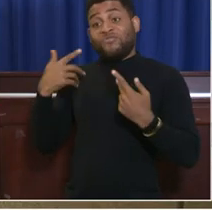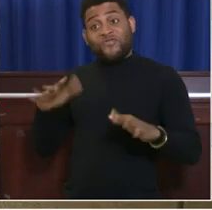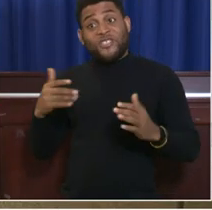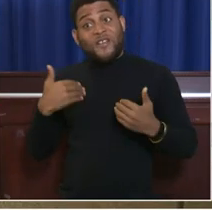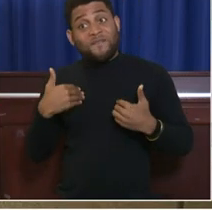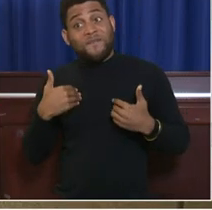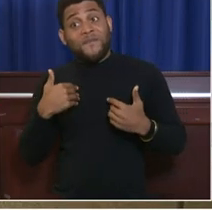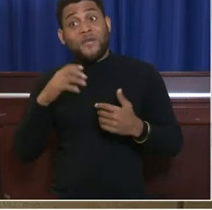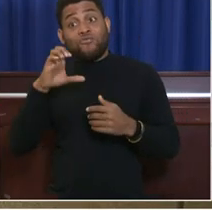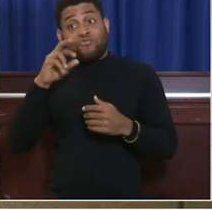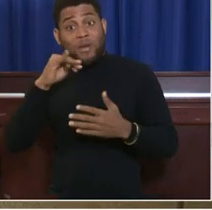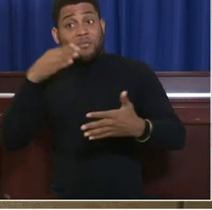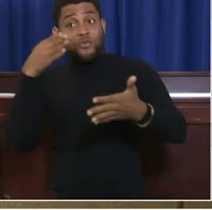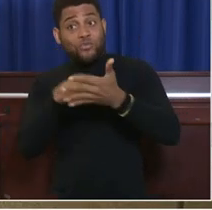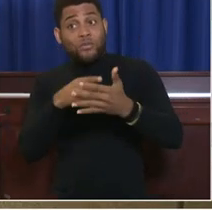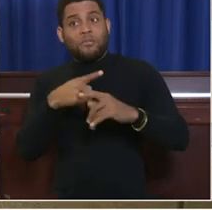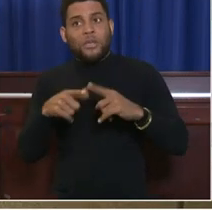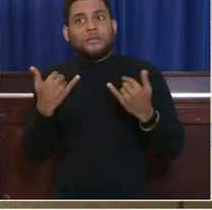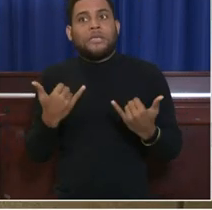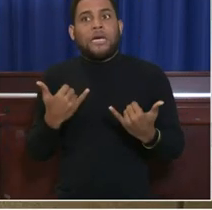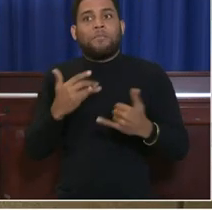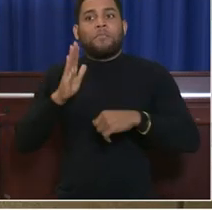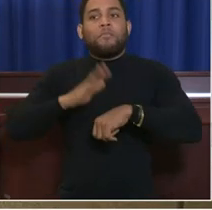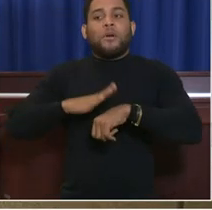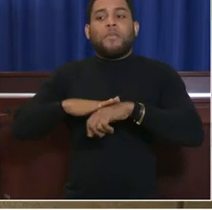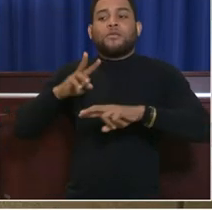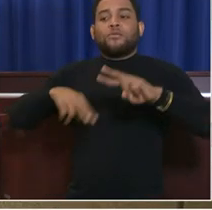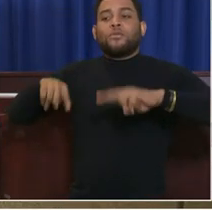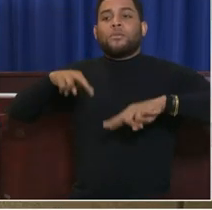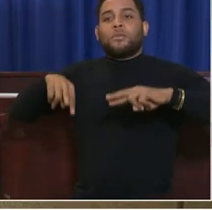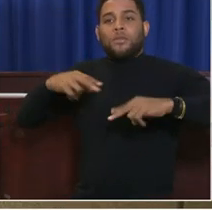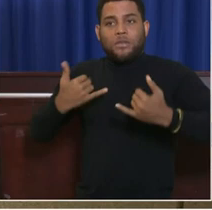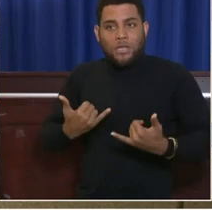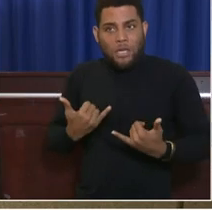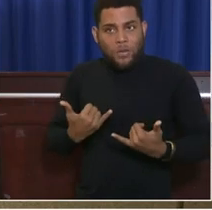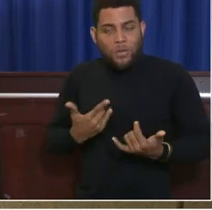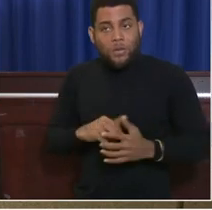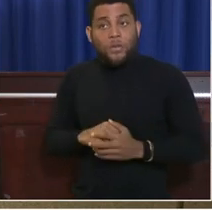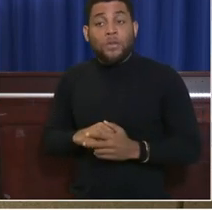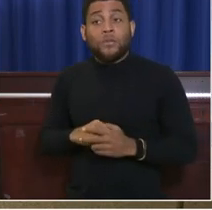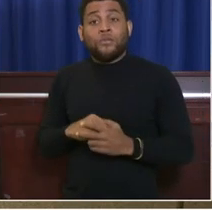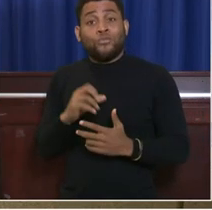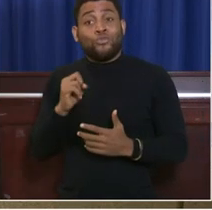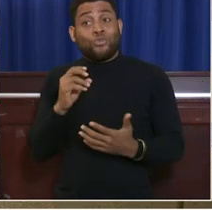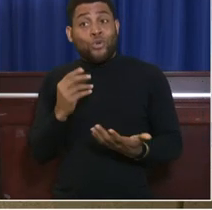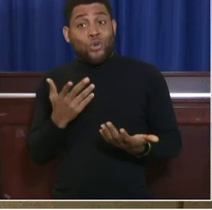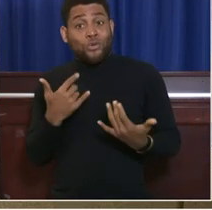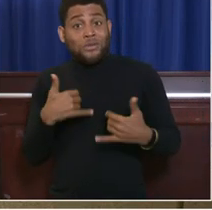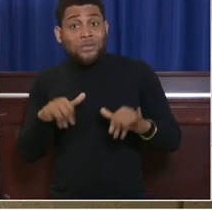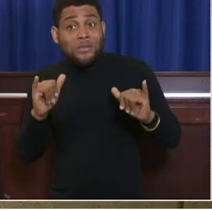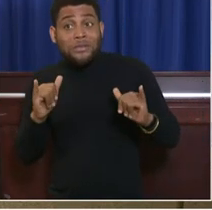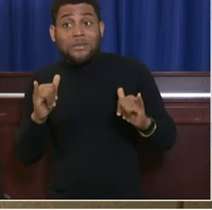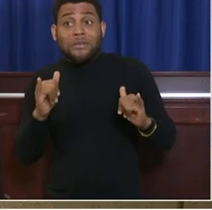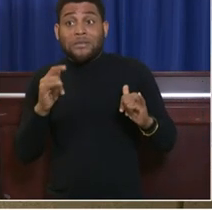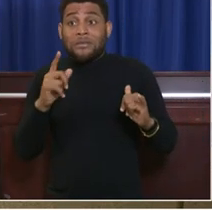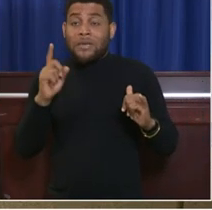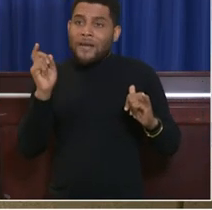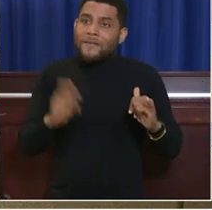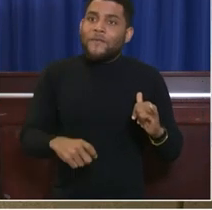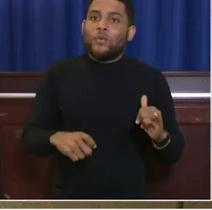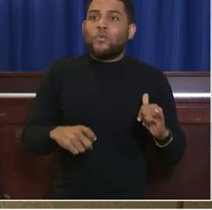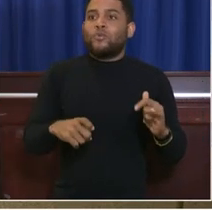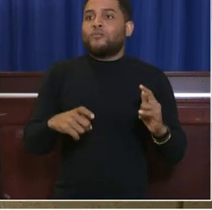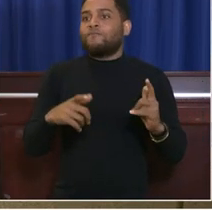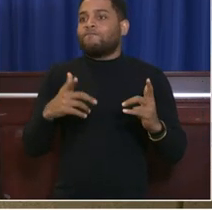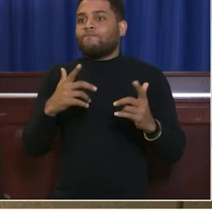requirements before they're fully released from the care of the government. And they have to meet